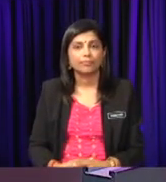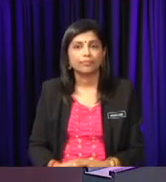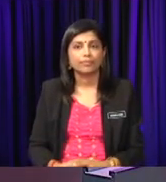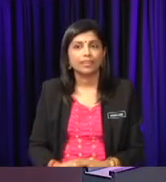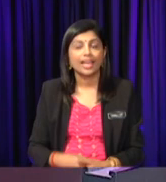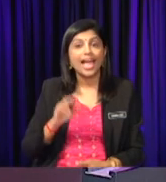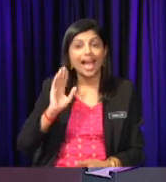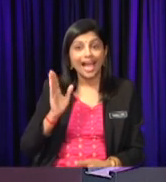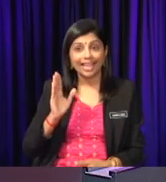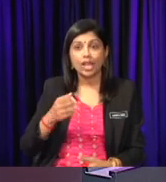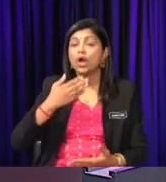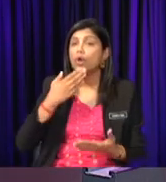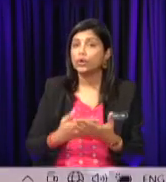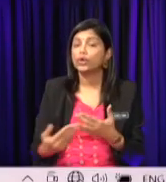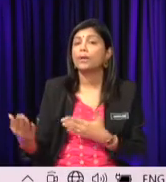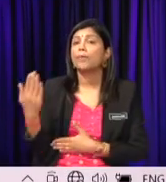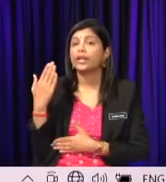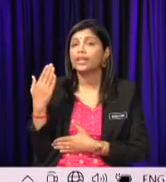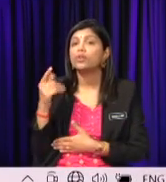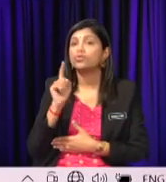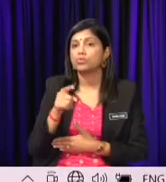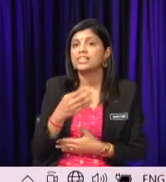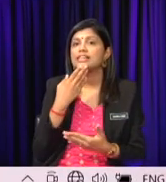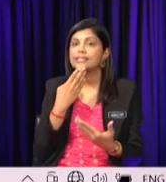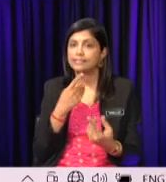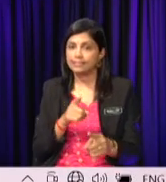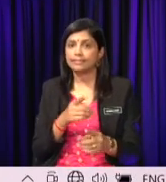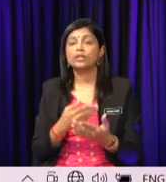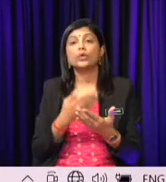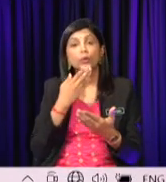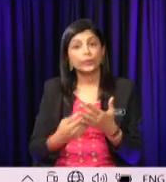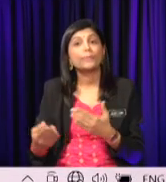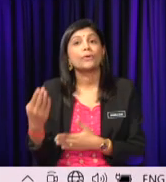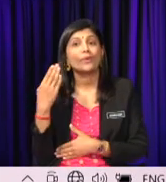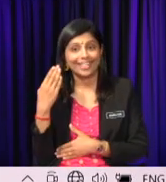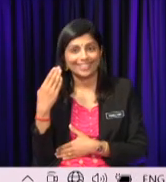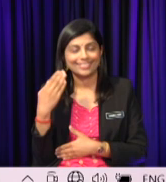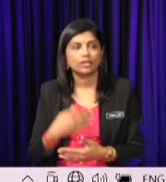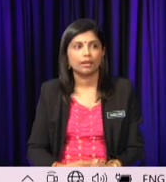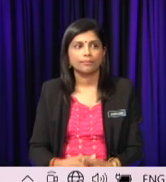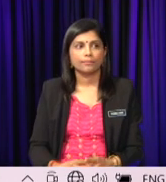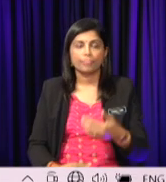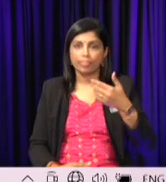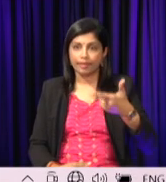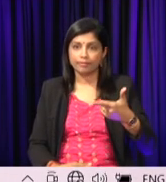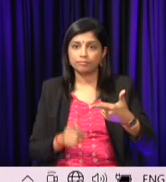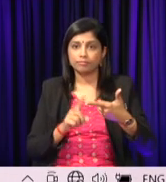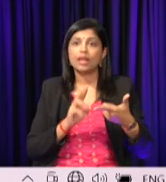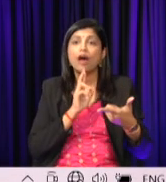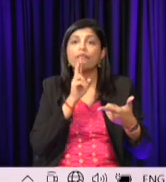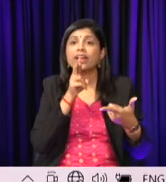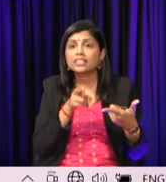greet your examiners. If they say good morning, you should respond good morning. All right. Respond to what? Respond